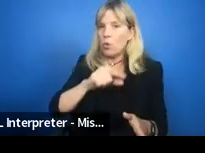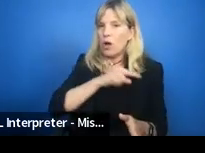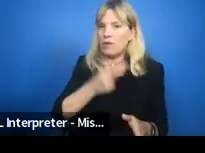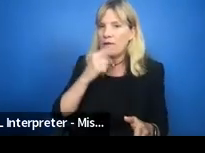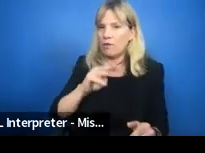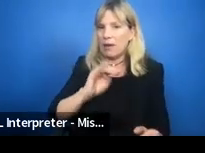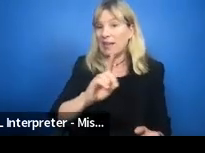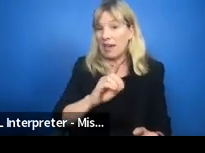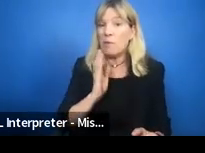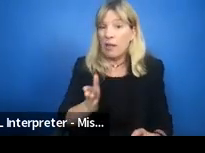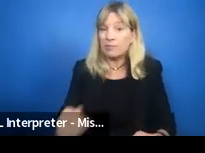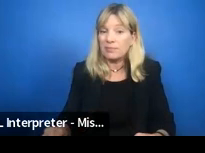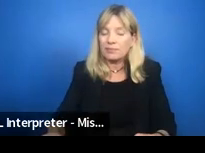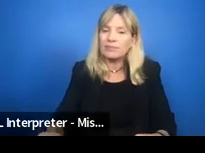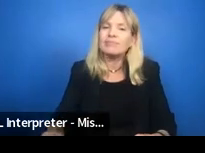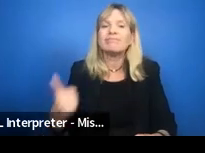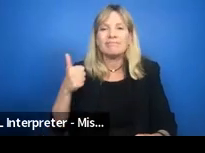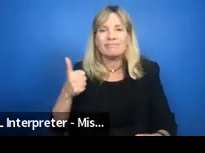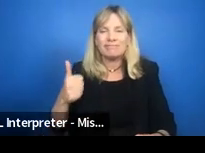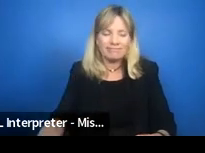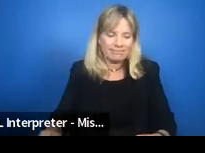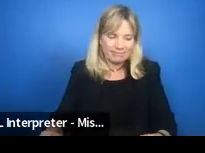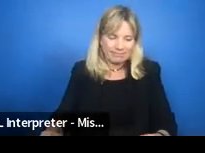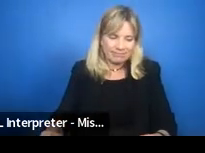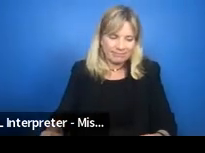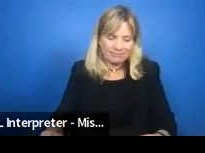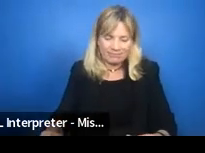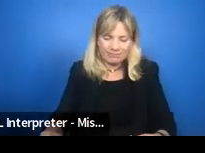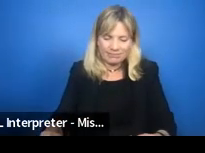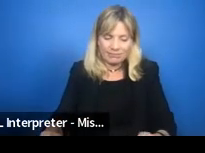Medicaid. Thank you. Mhm.